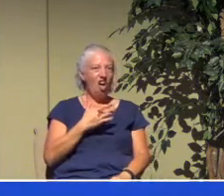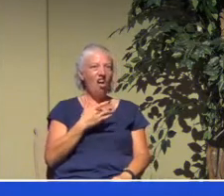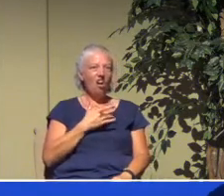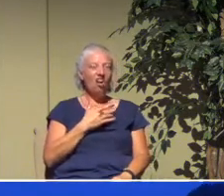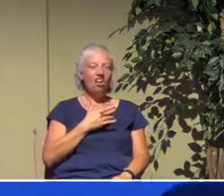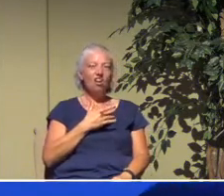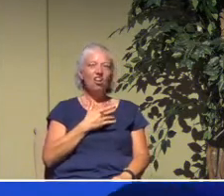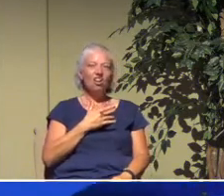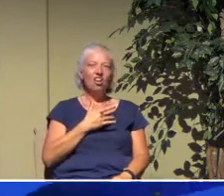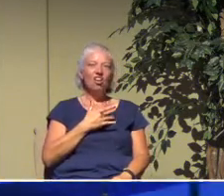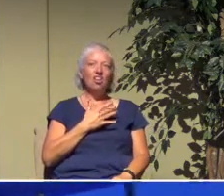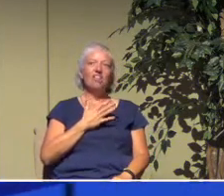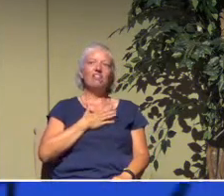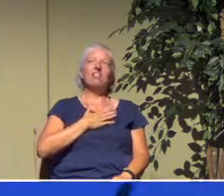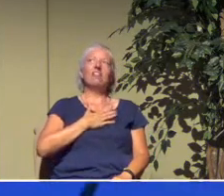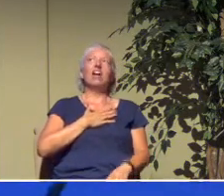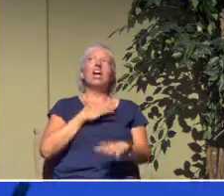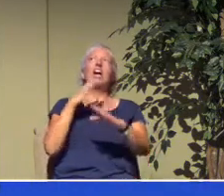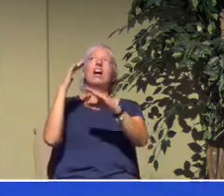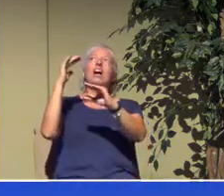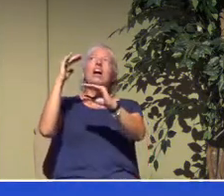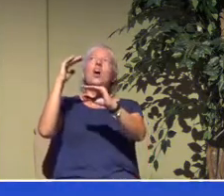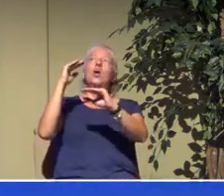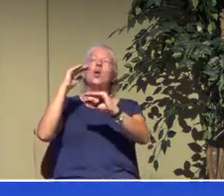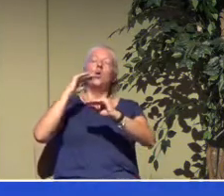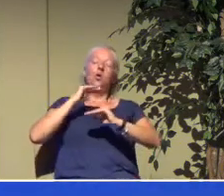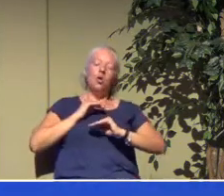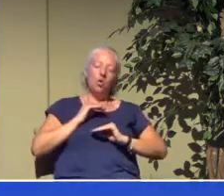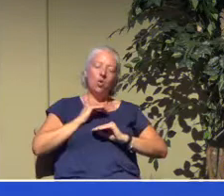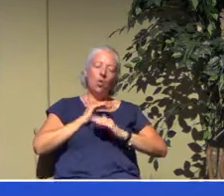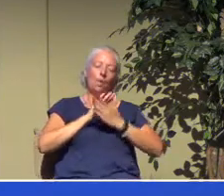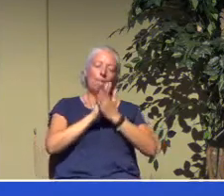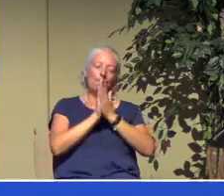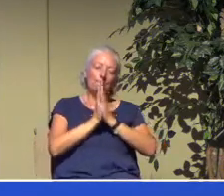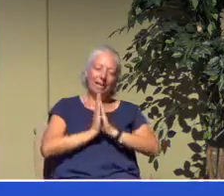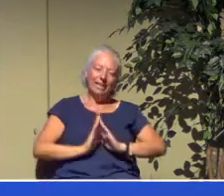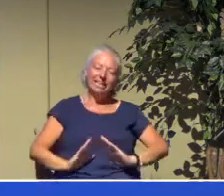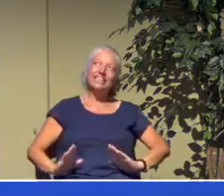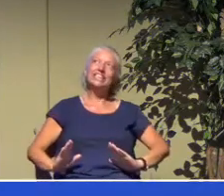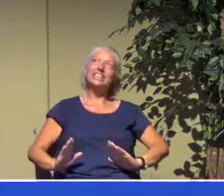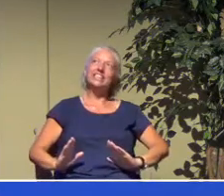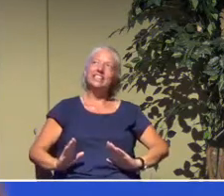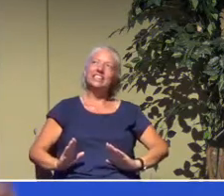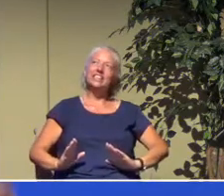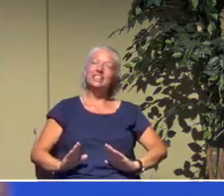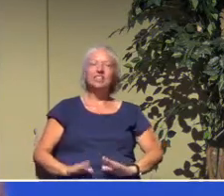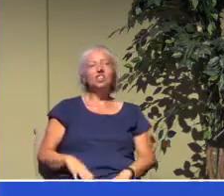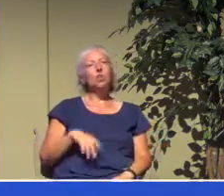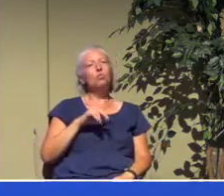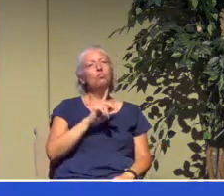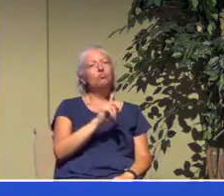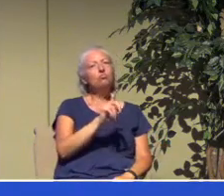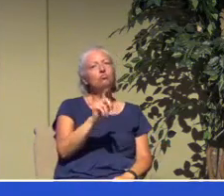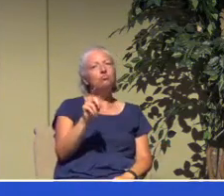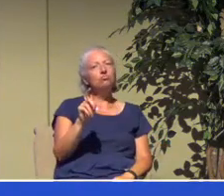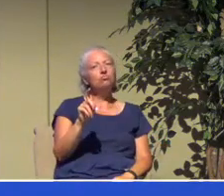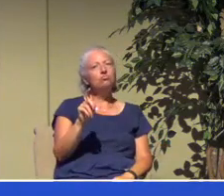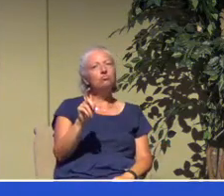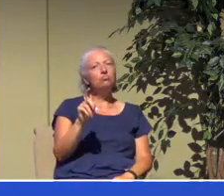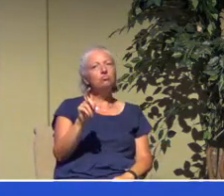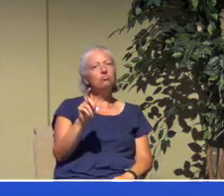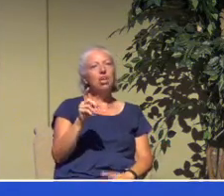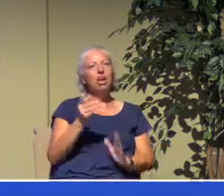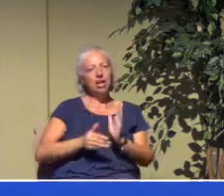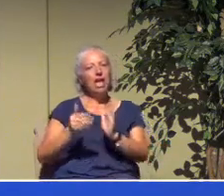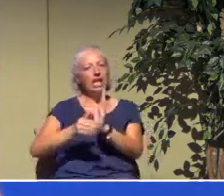sense of satisfaction or peace in life. And so I want to ask you a question this morning that I'm going to be asking you